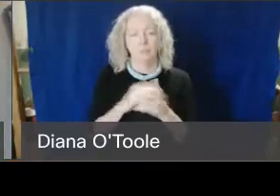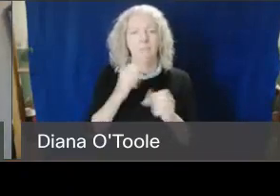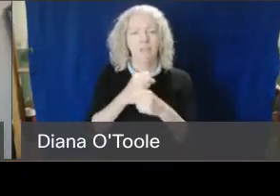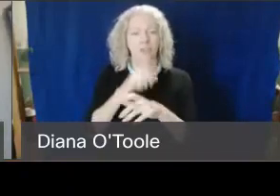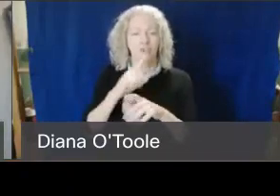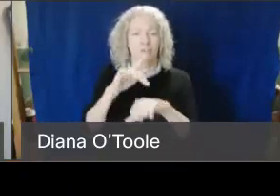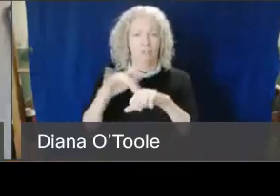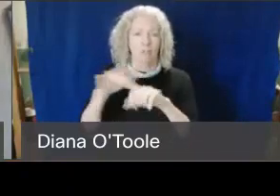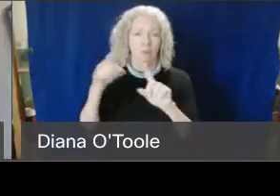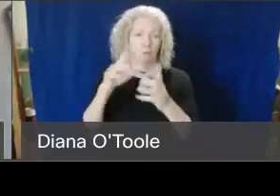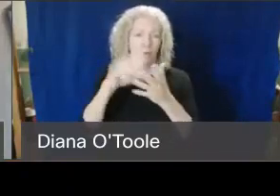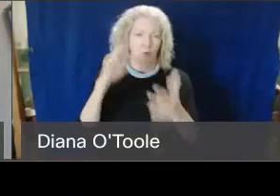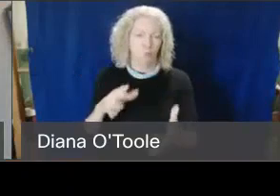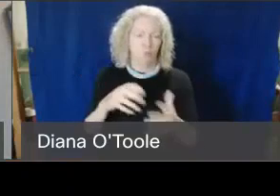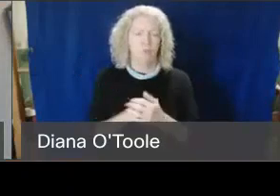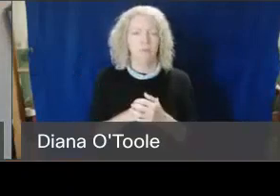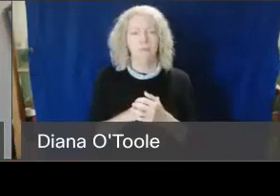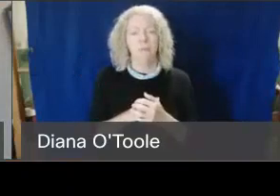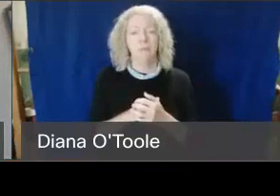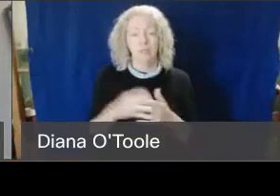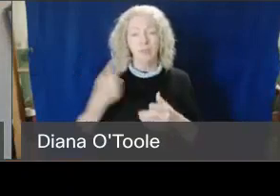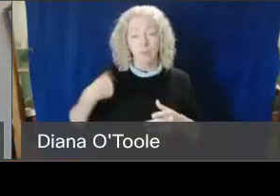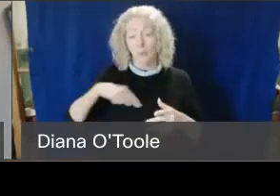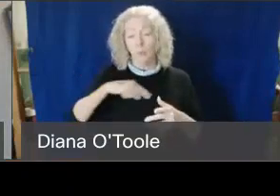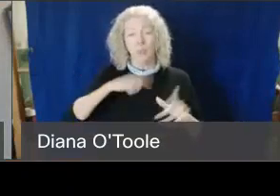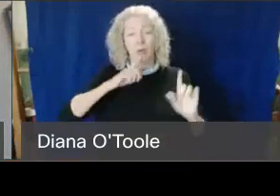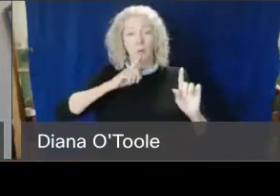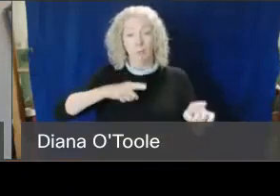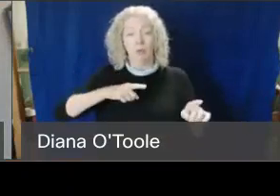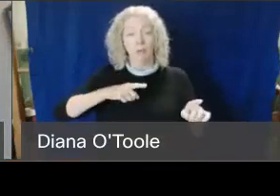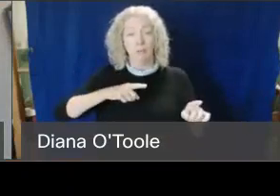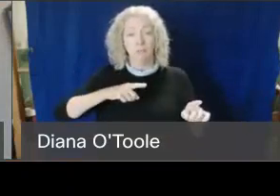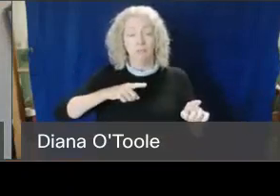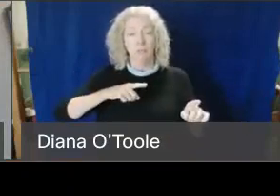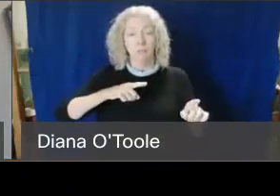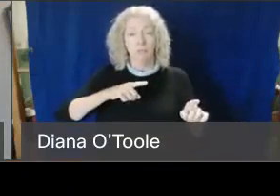so we are responding to, and I think thus far have been able to fully